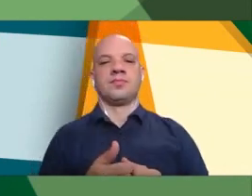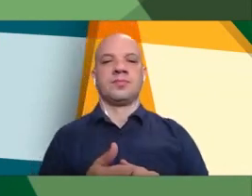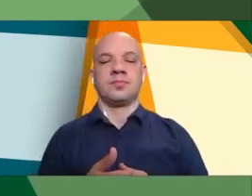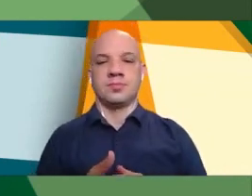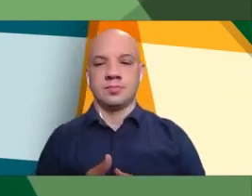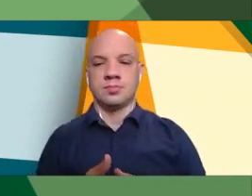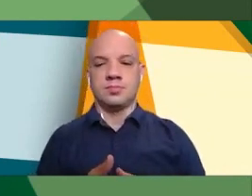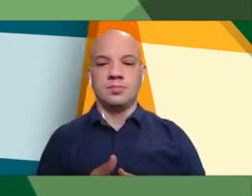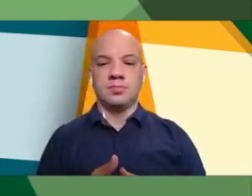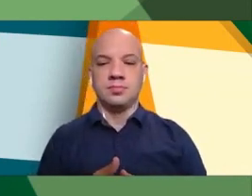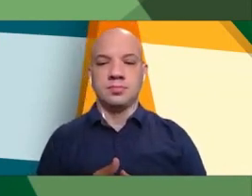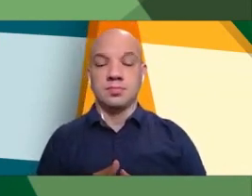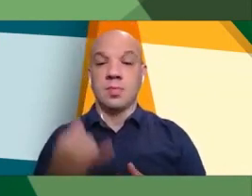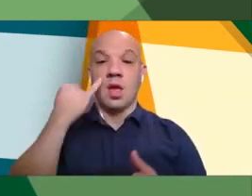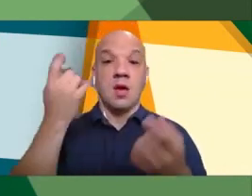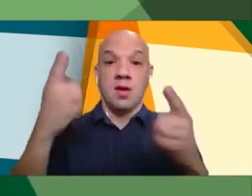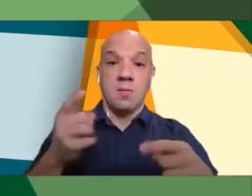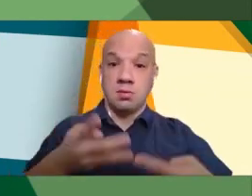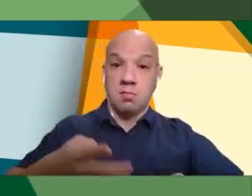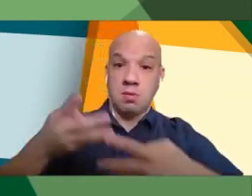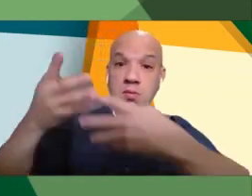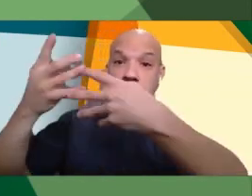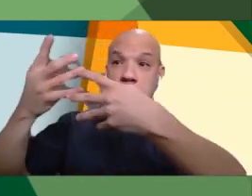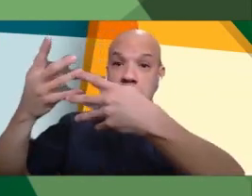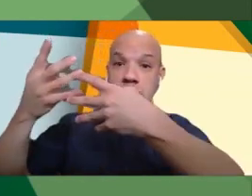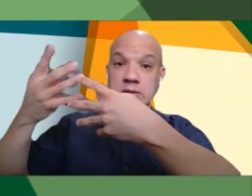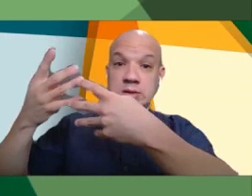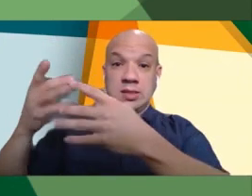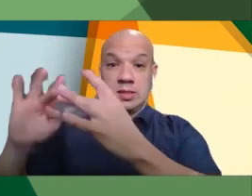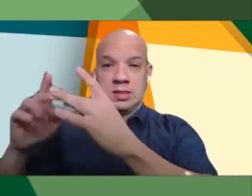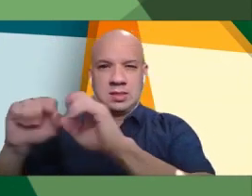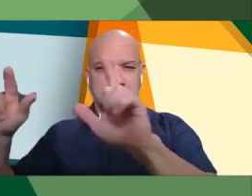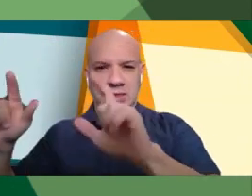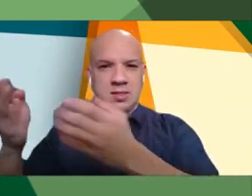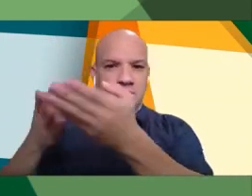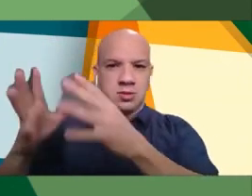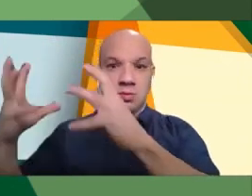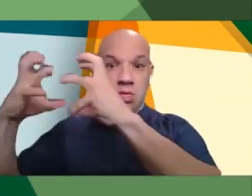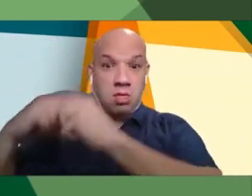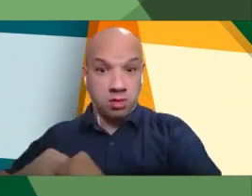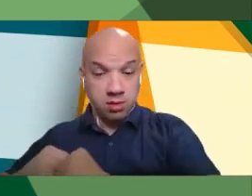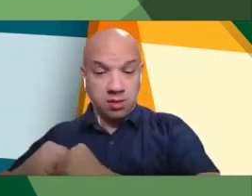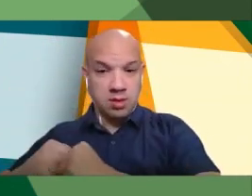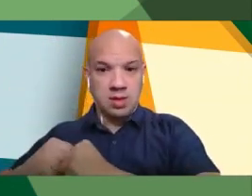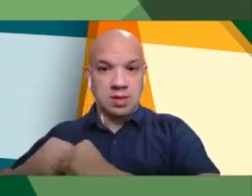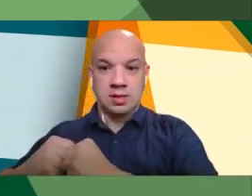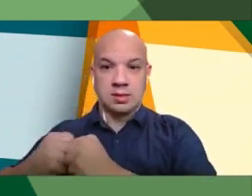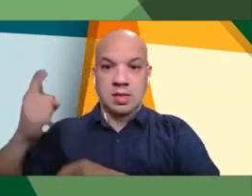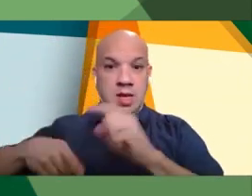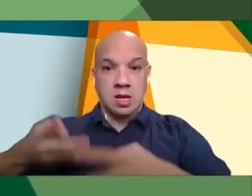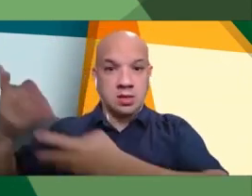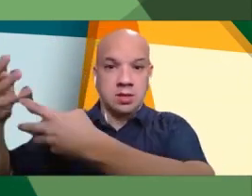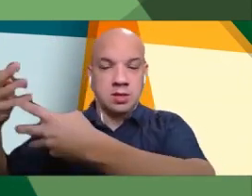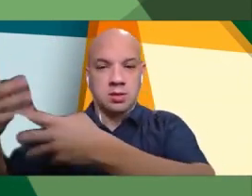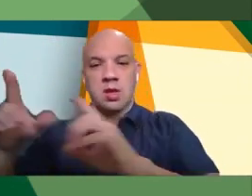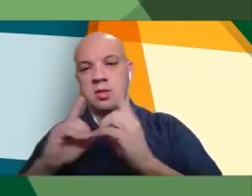the submission period or on or before the scheduled time deadline, the department will provide instructions